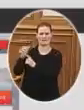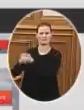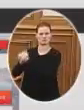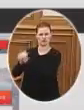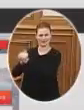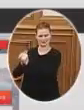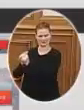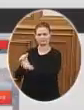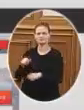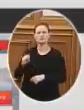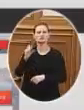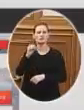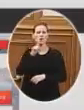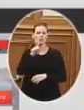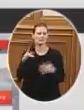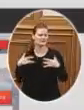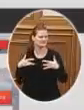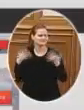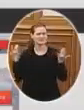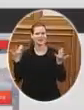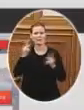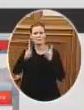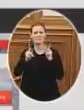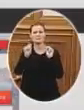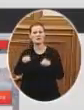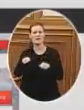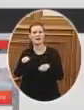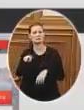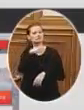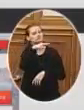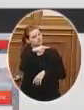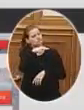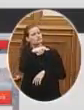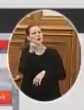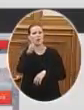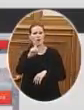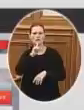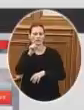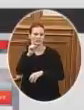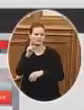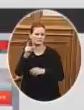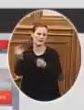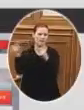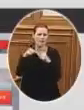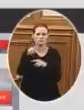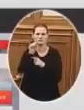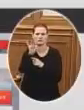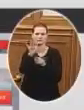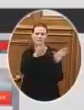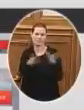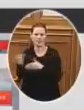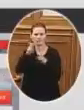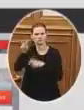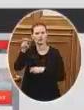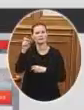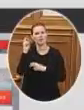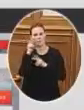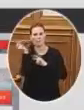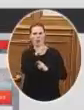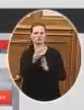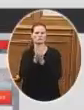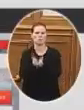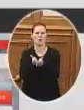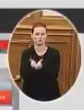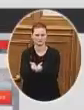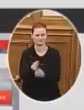that people can casually or more directly get engaged in being part of the whole event. Now the World Series races are